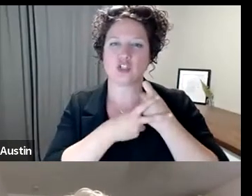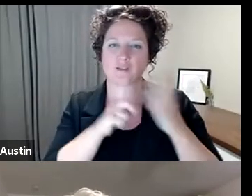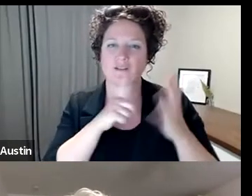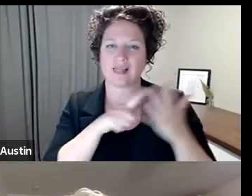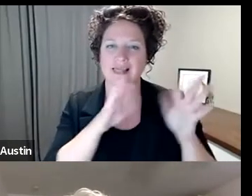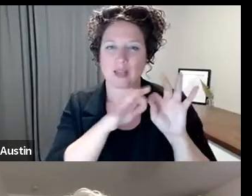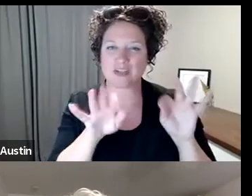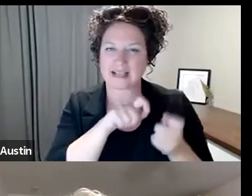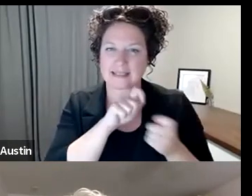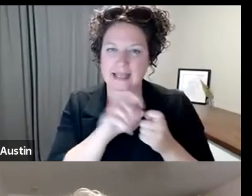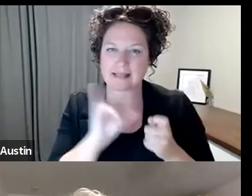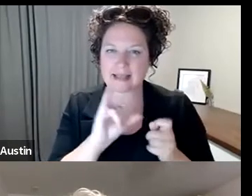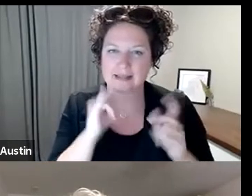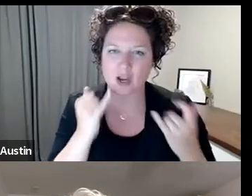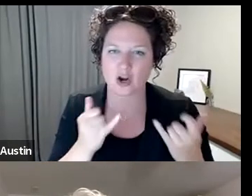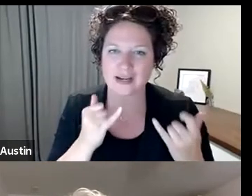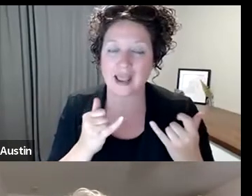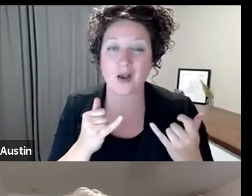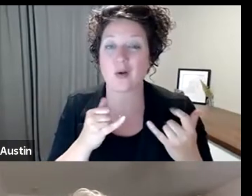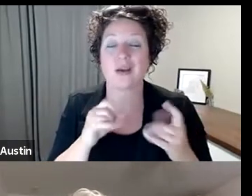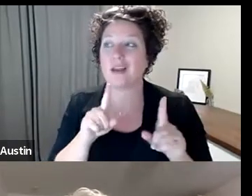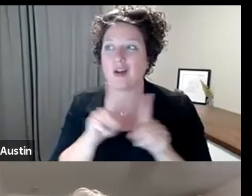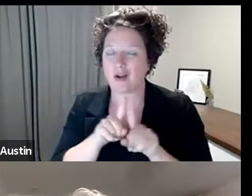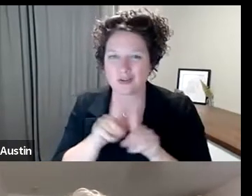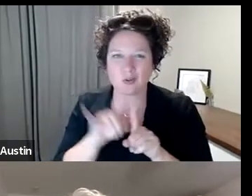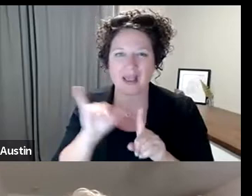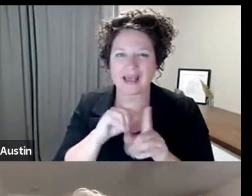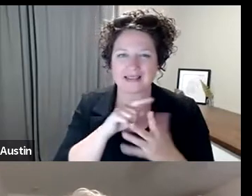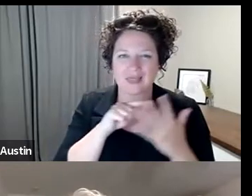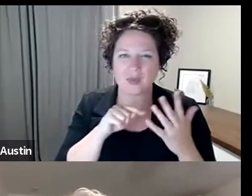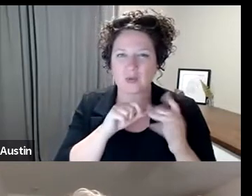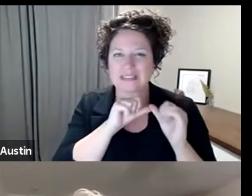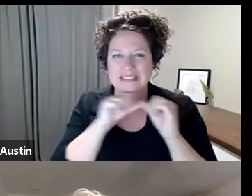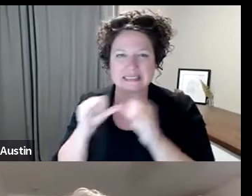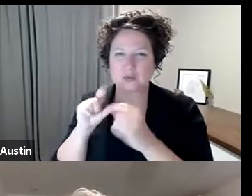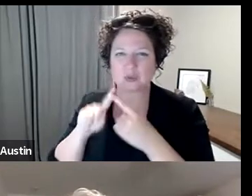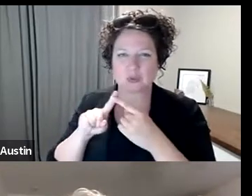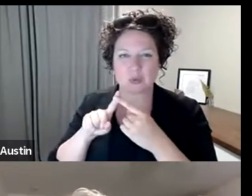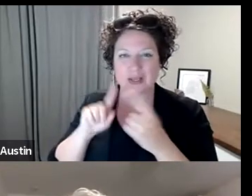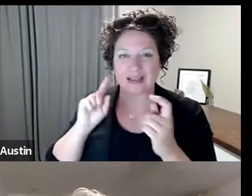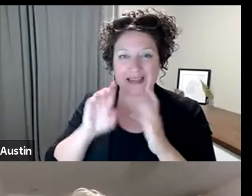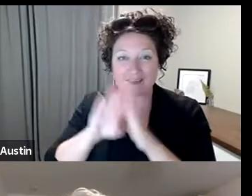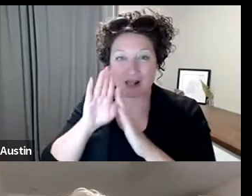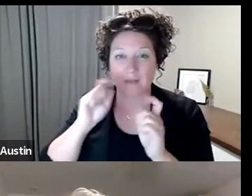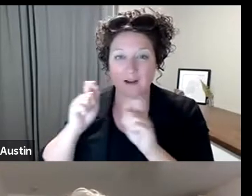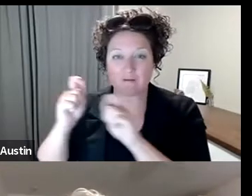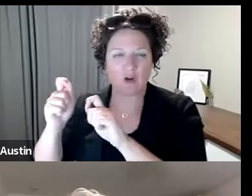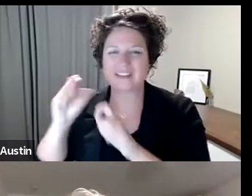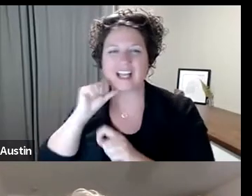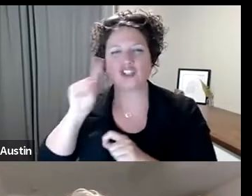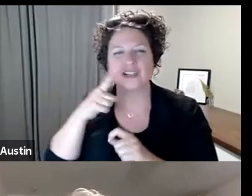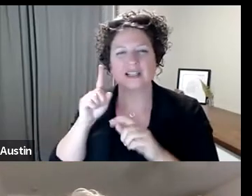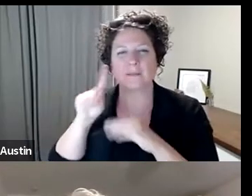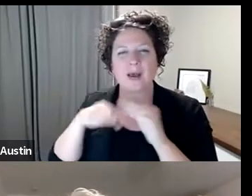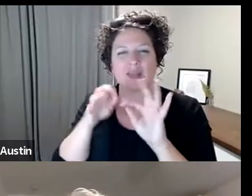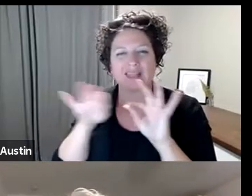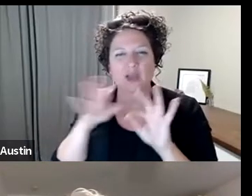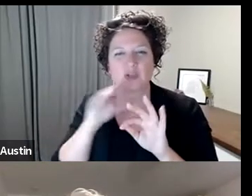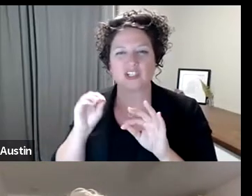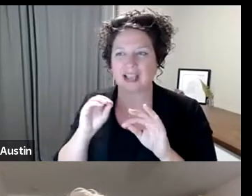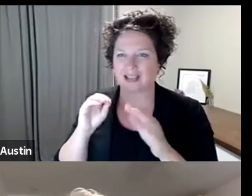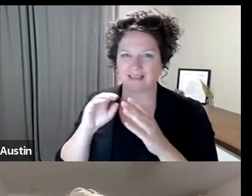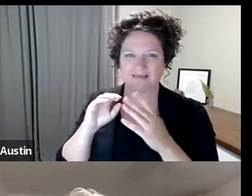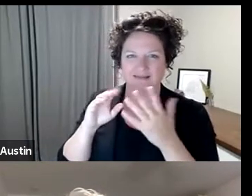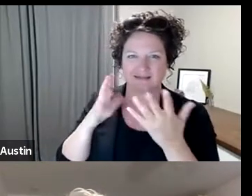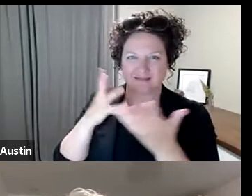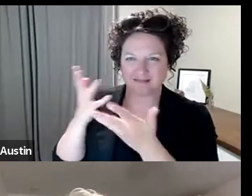now, but also as they continue to develop and evolve, because it isn't really just about the languages, it's about the communities that use these